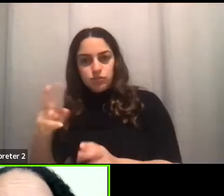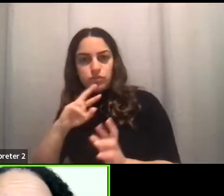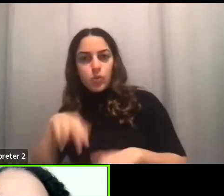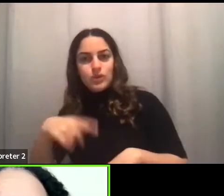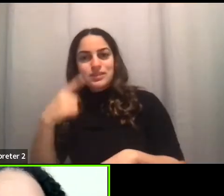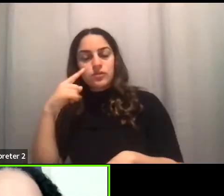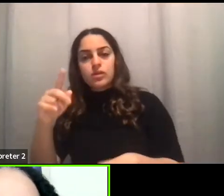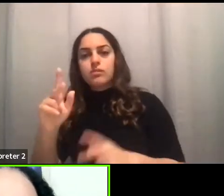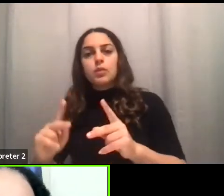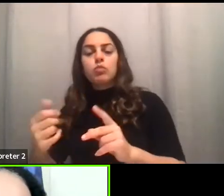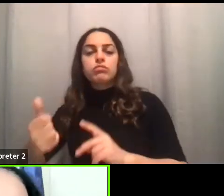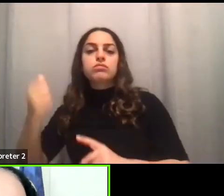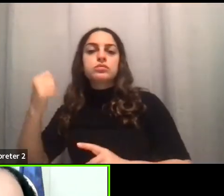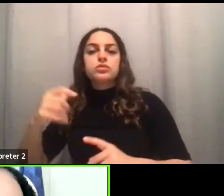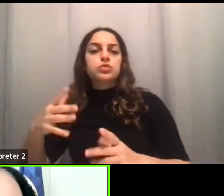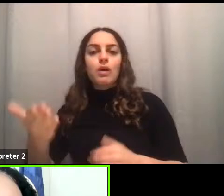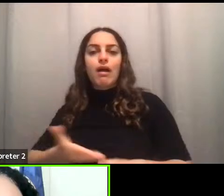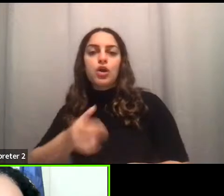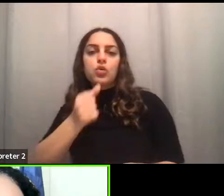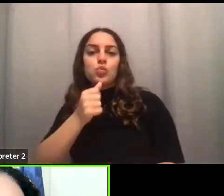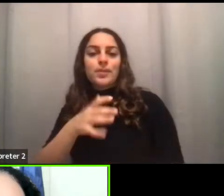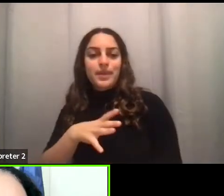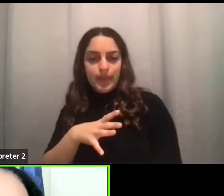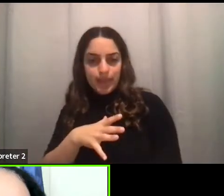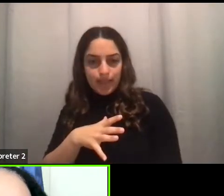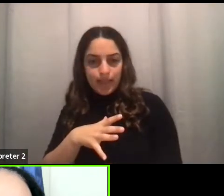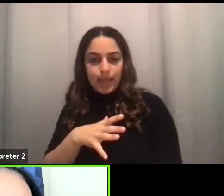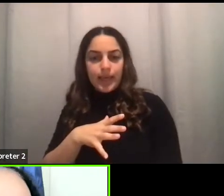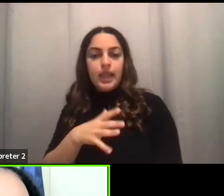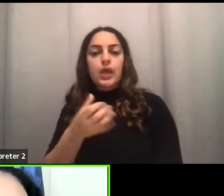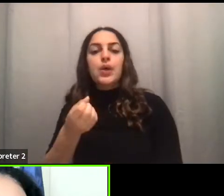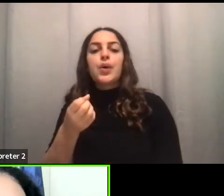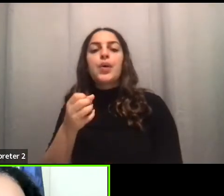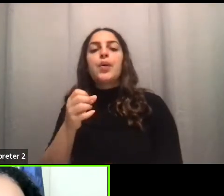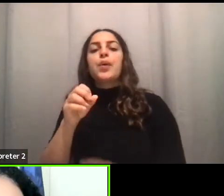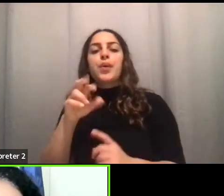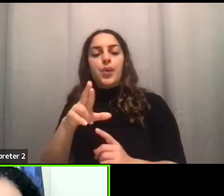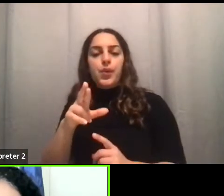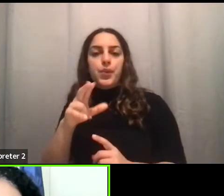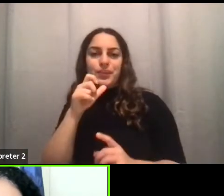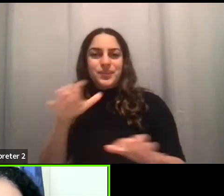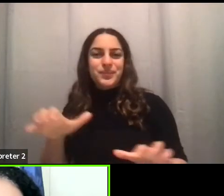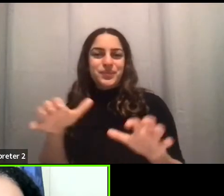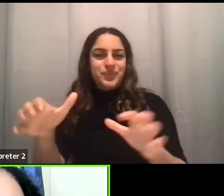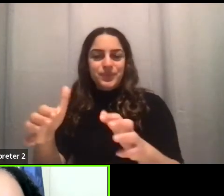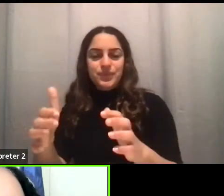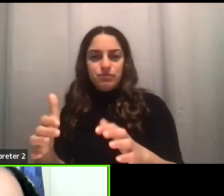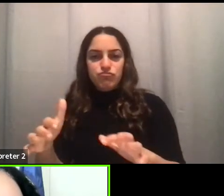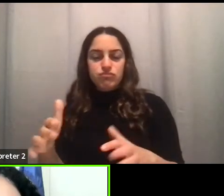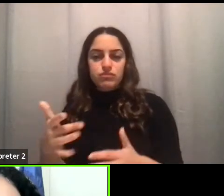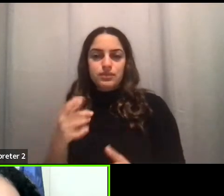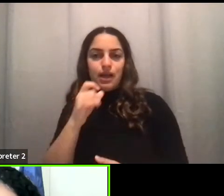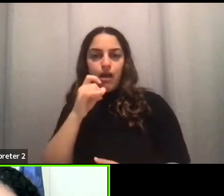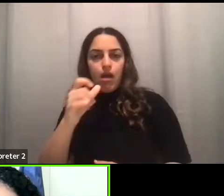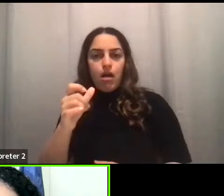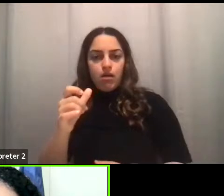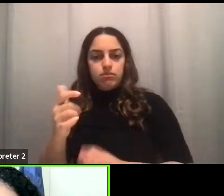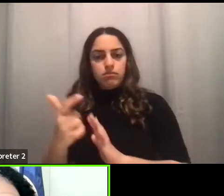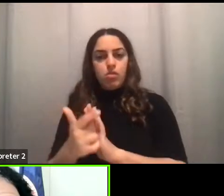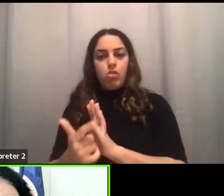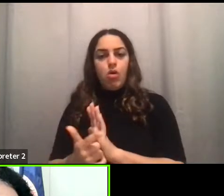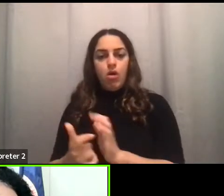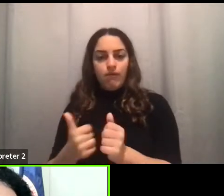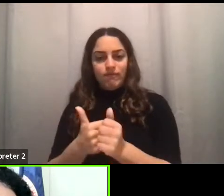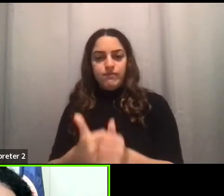hiring practices that unlawfully disadvantage people of color as these examples and so many like them illustrate we've reached a critical moment for